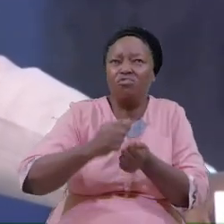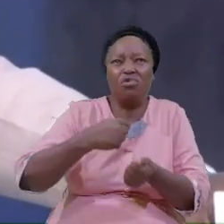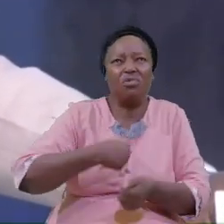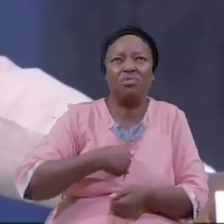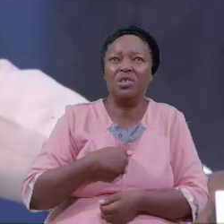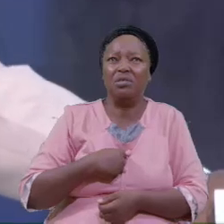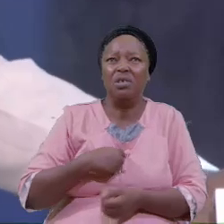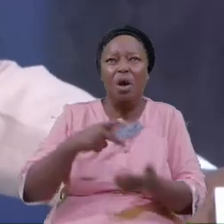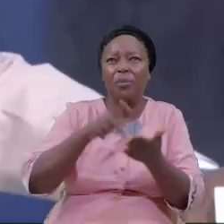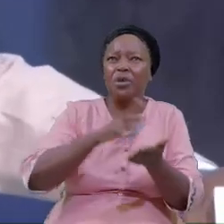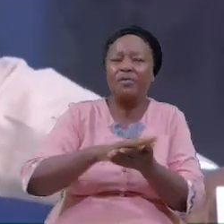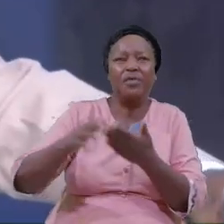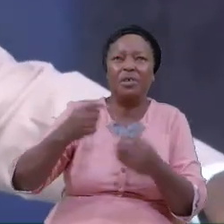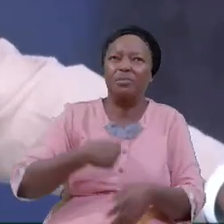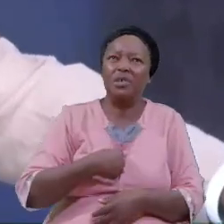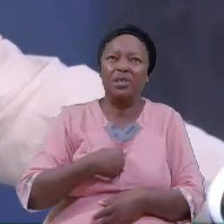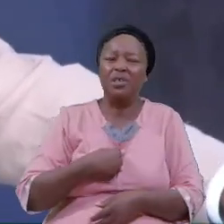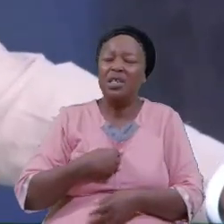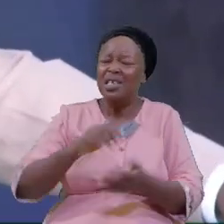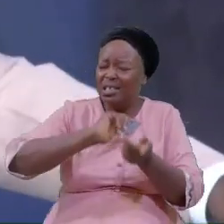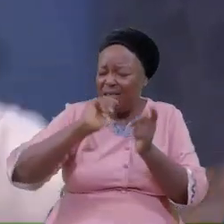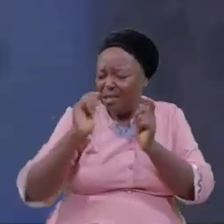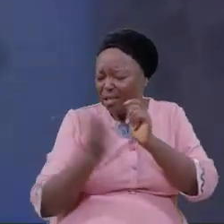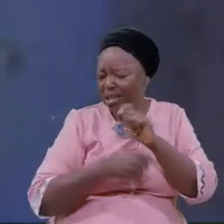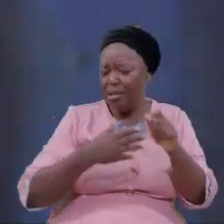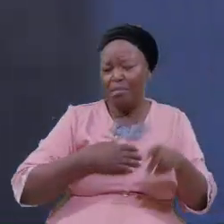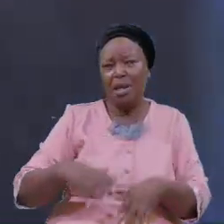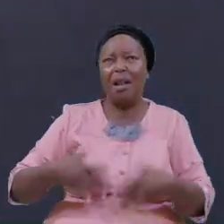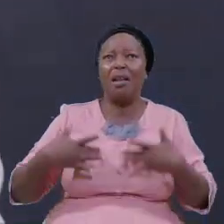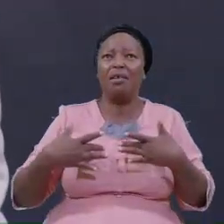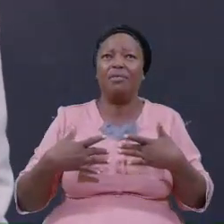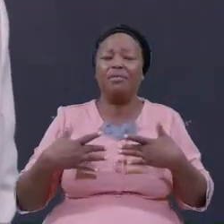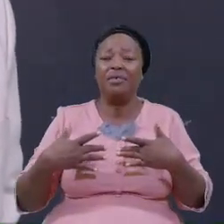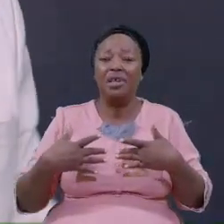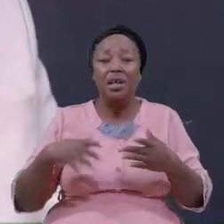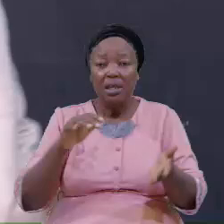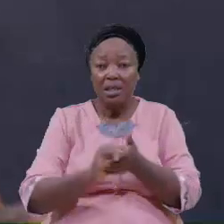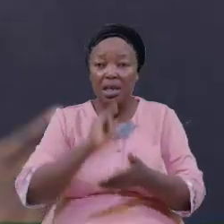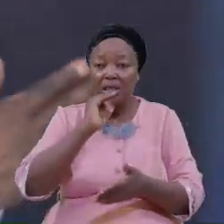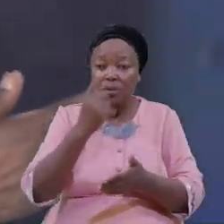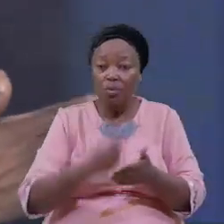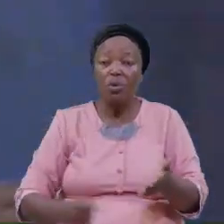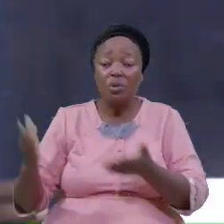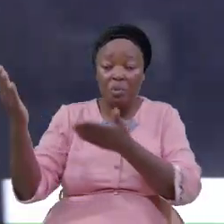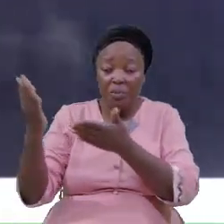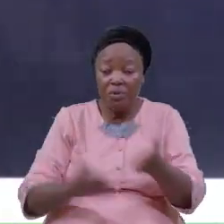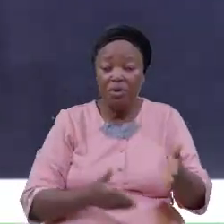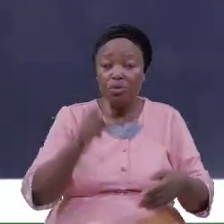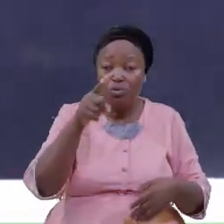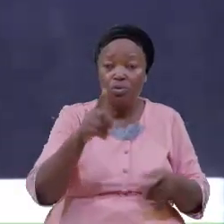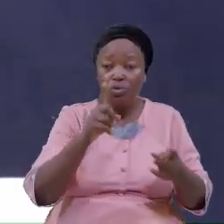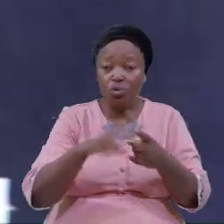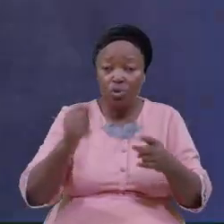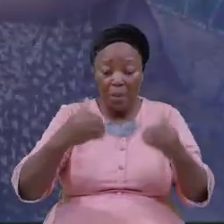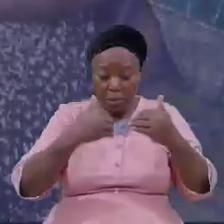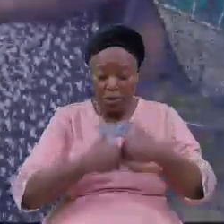Purify me. Change my life. That's what brings you to the possession of a